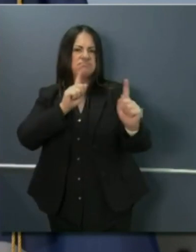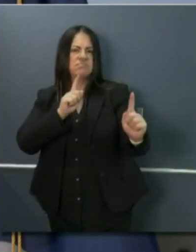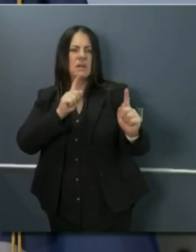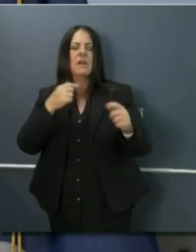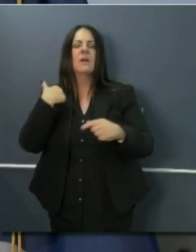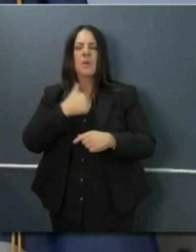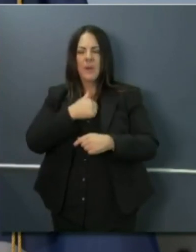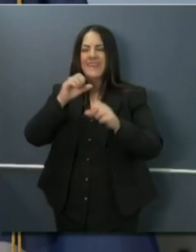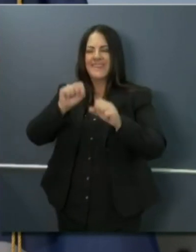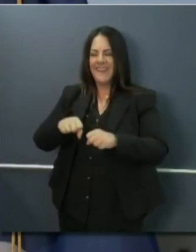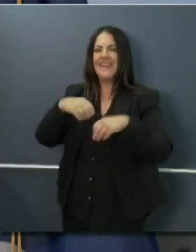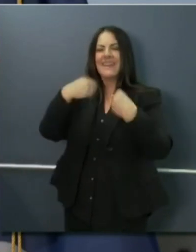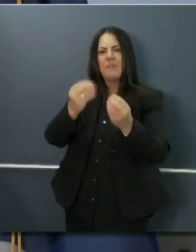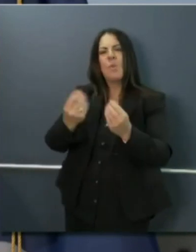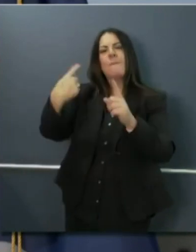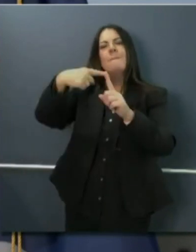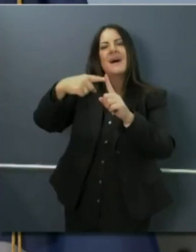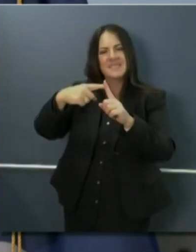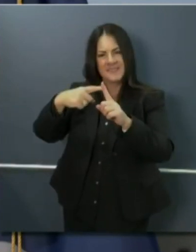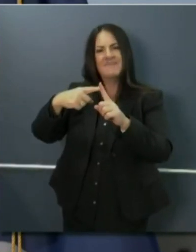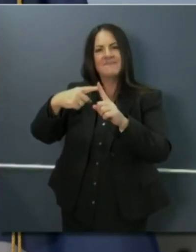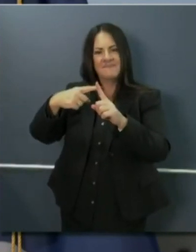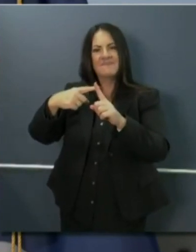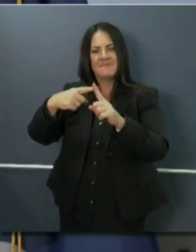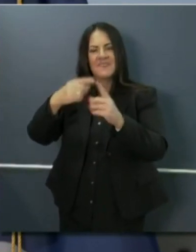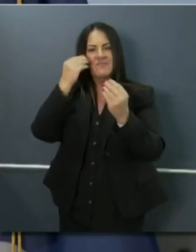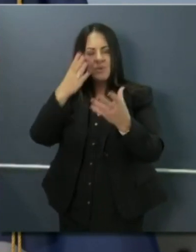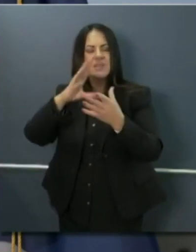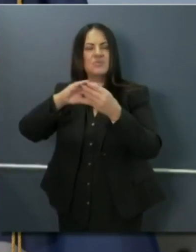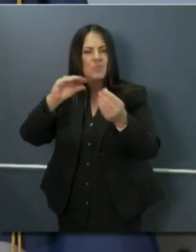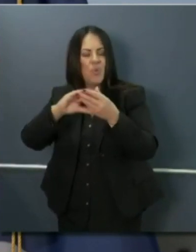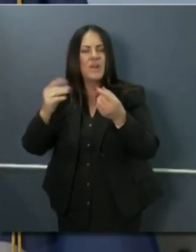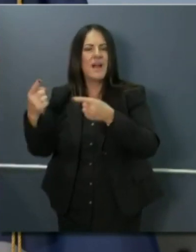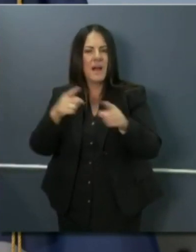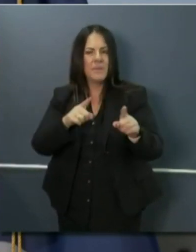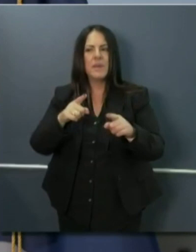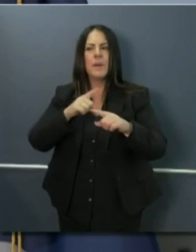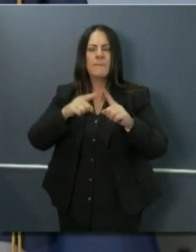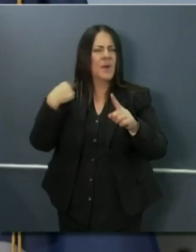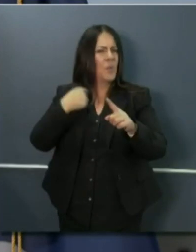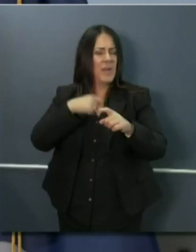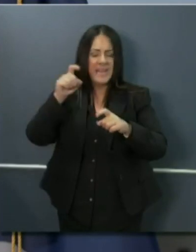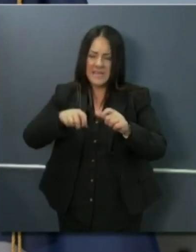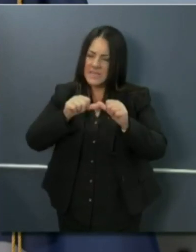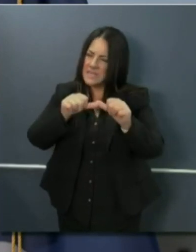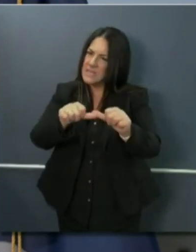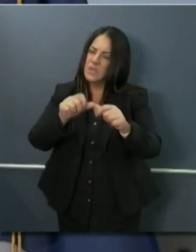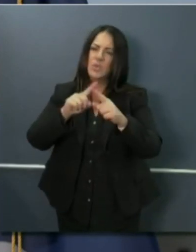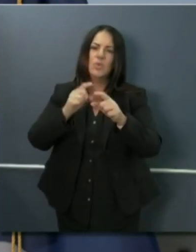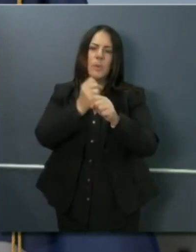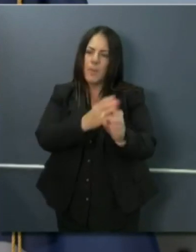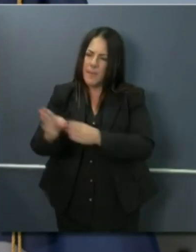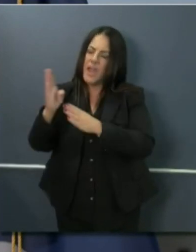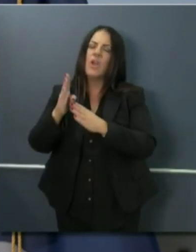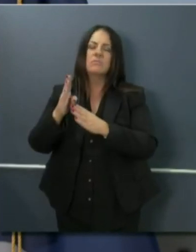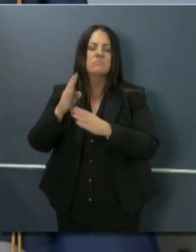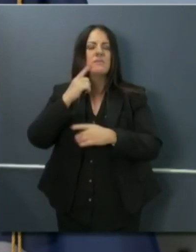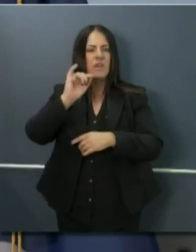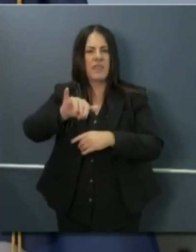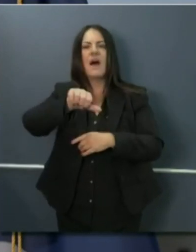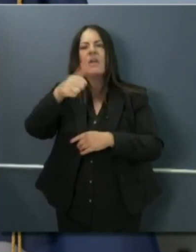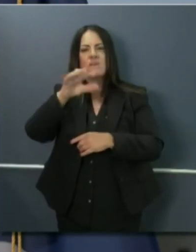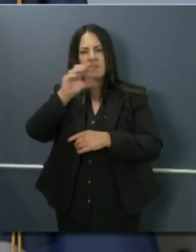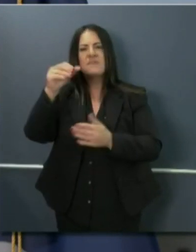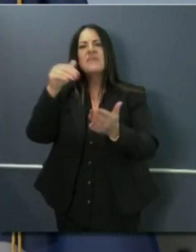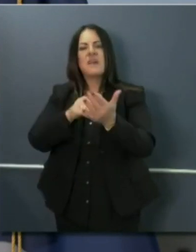stories of where that's going. That said, we continue to prepare for a situation where we'll need at least 50,000 beds, and if we need to adjust